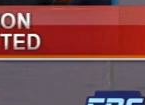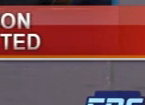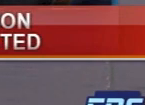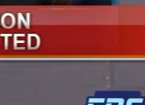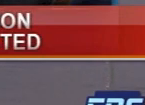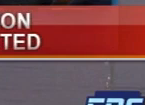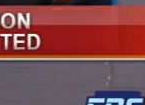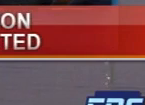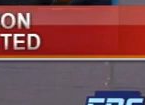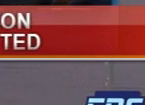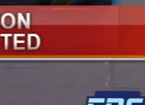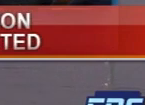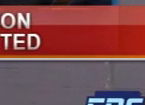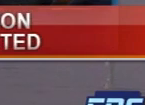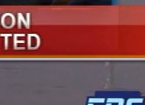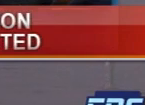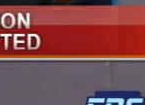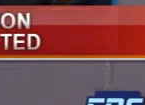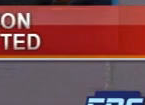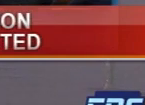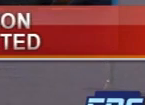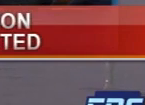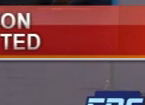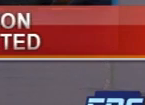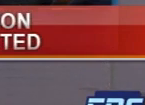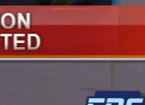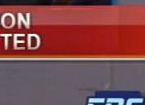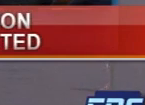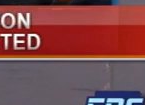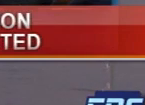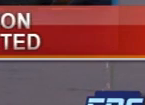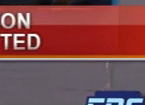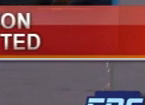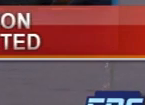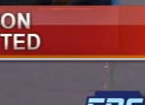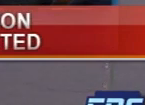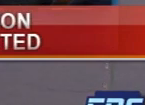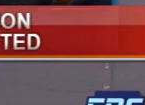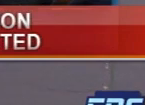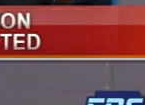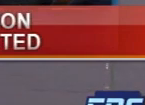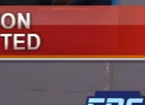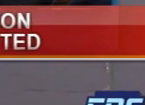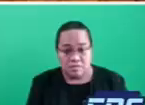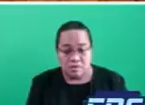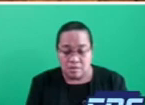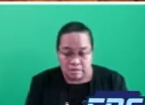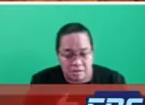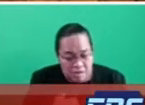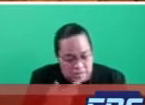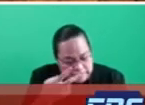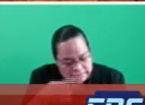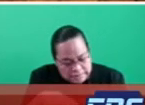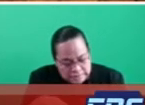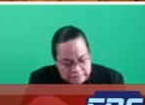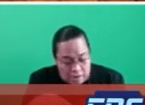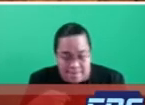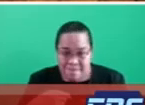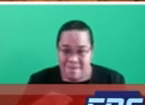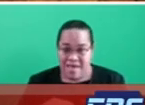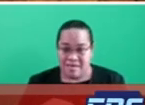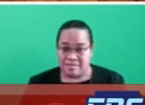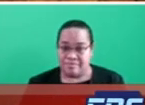by the Parliamentary Standing Committee on Natural Resources. Maggie Boyle tells us more. It is my ruling